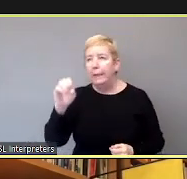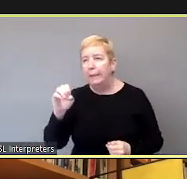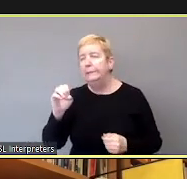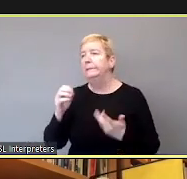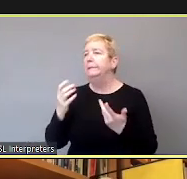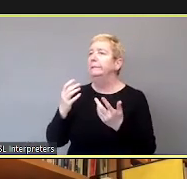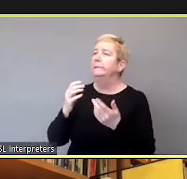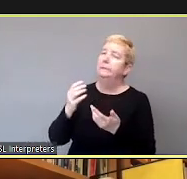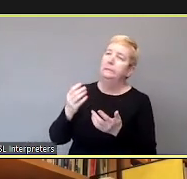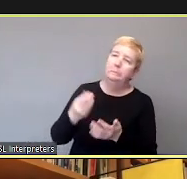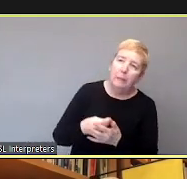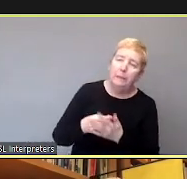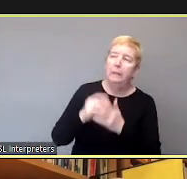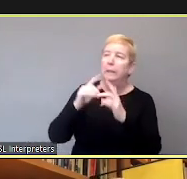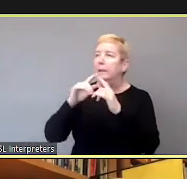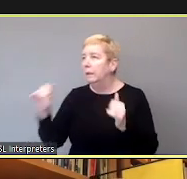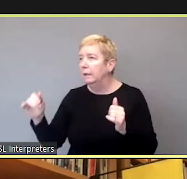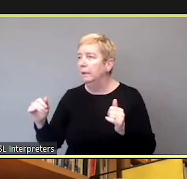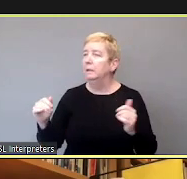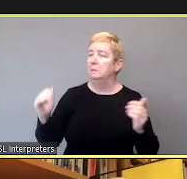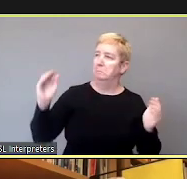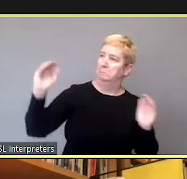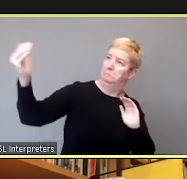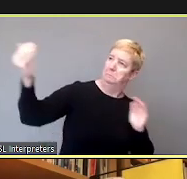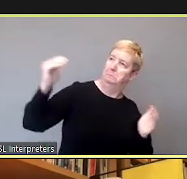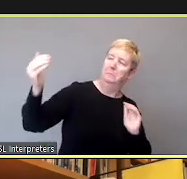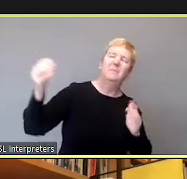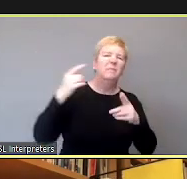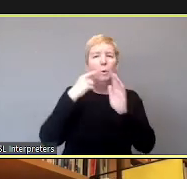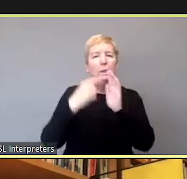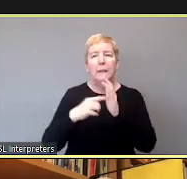distribution between, let's say, New Mexico and South